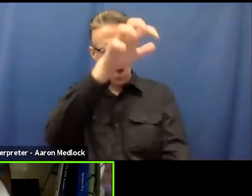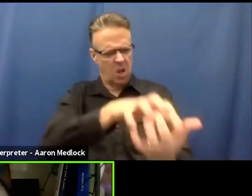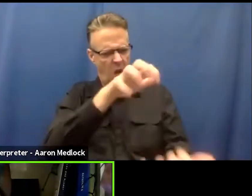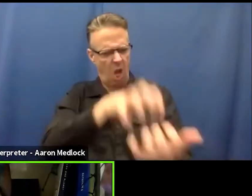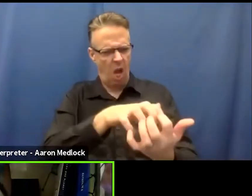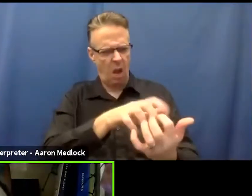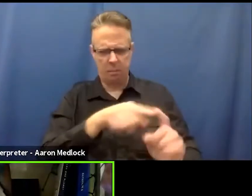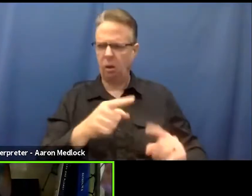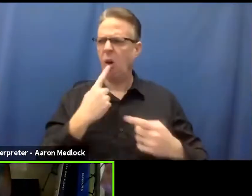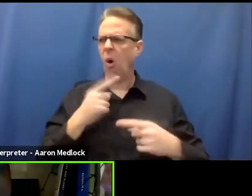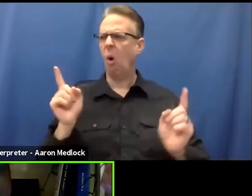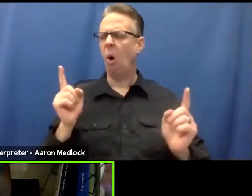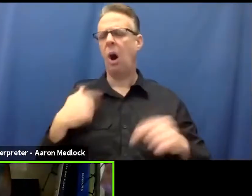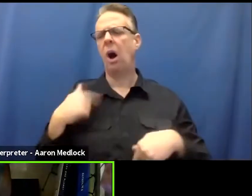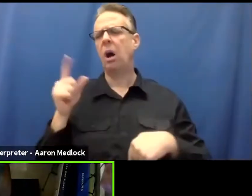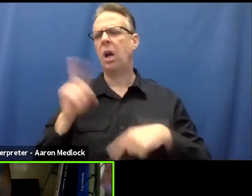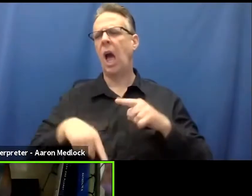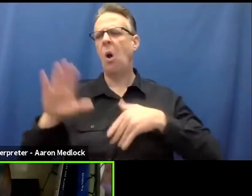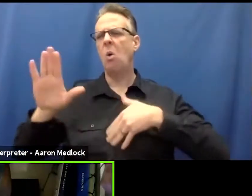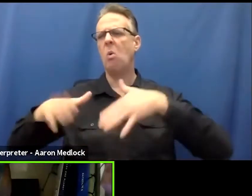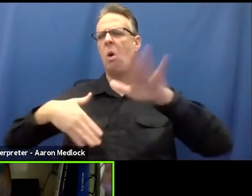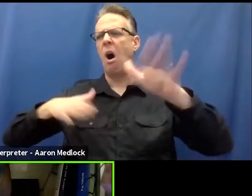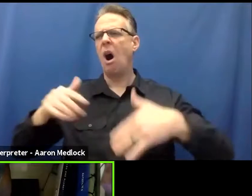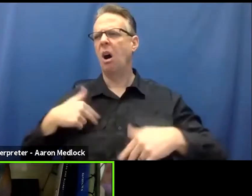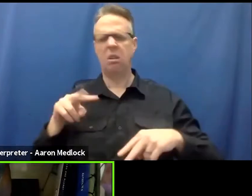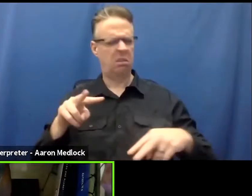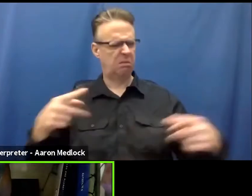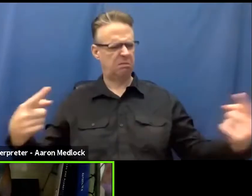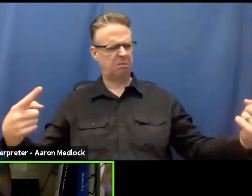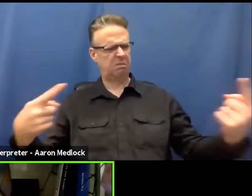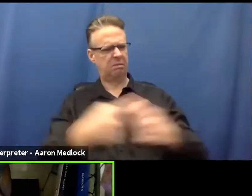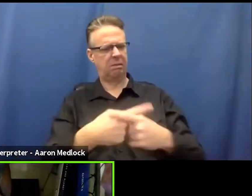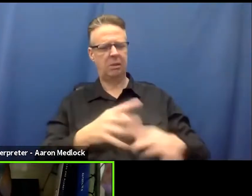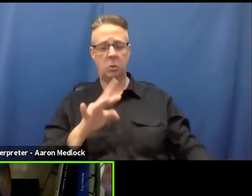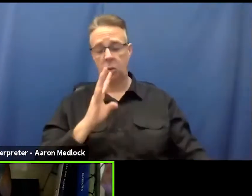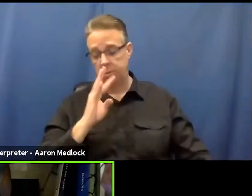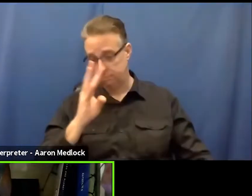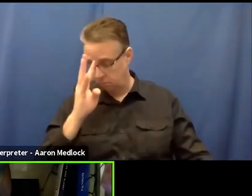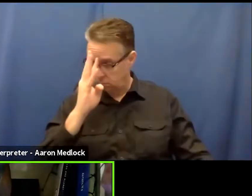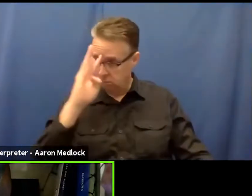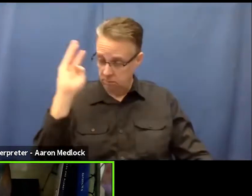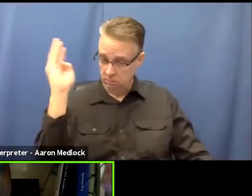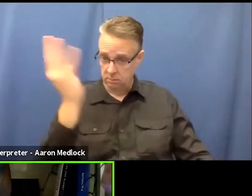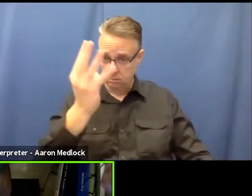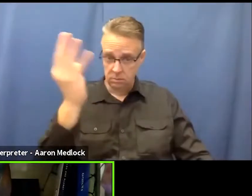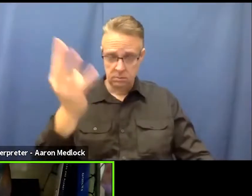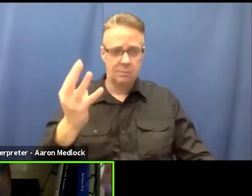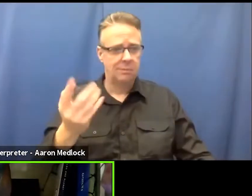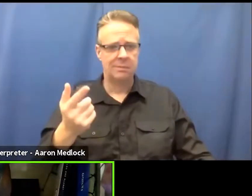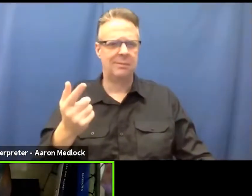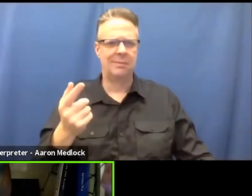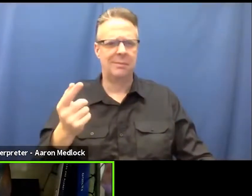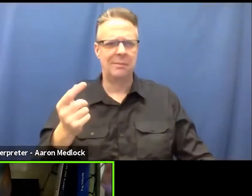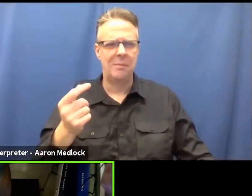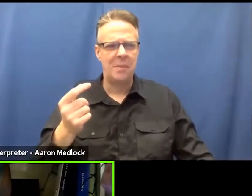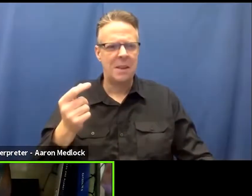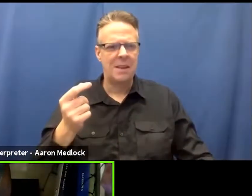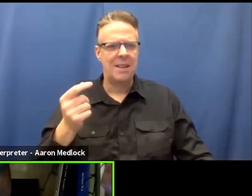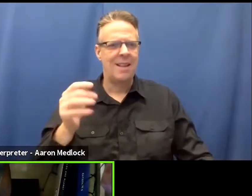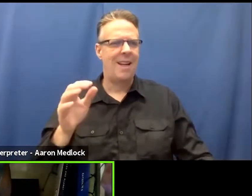claiming that he can't walk. And, all this kind of really ridiculous stuff that